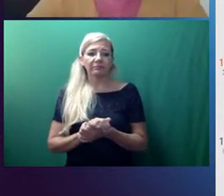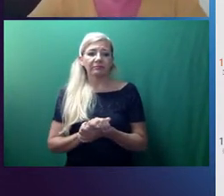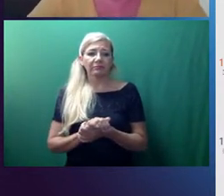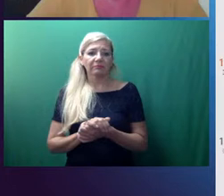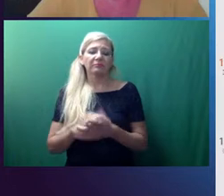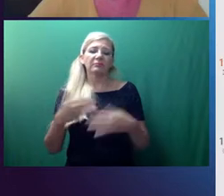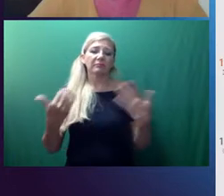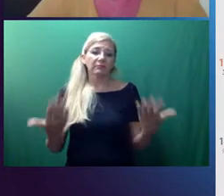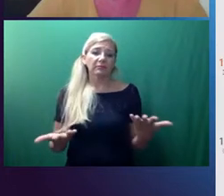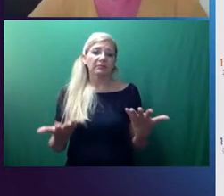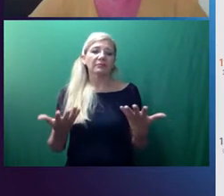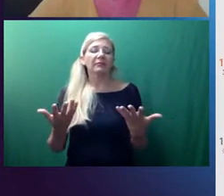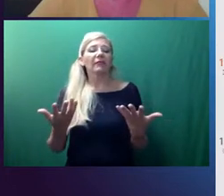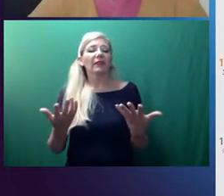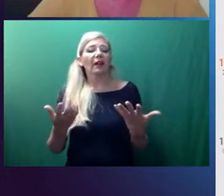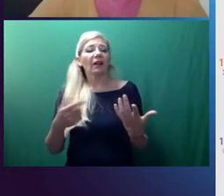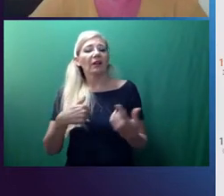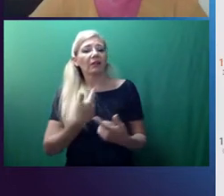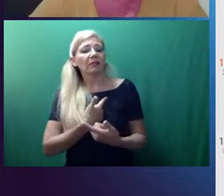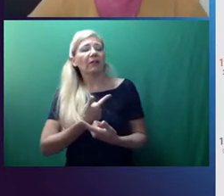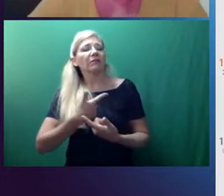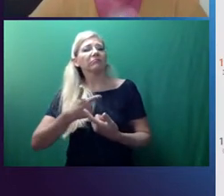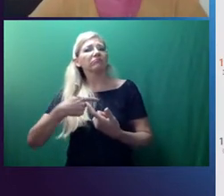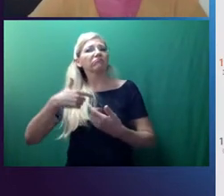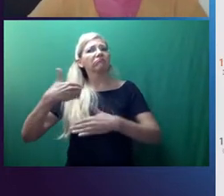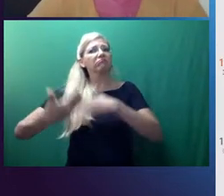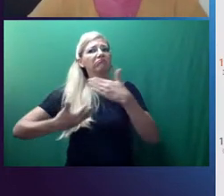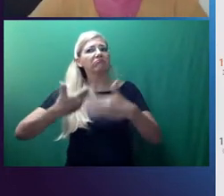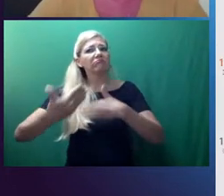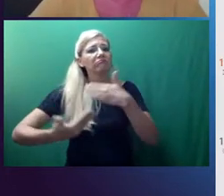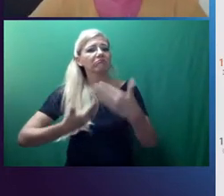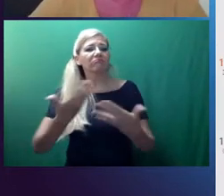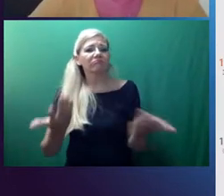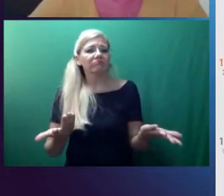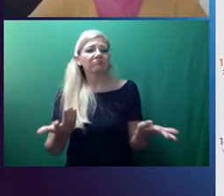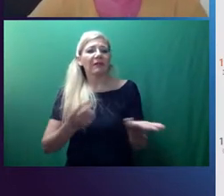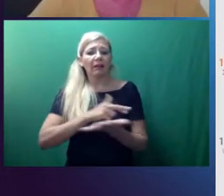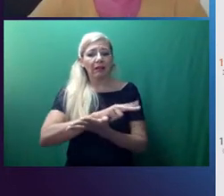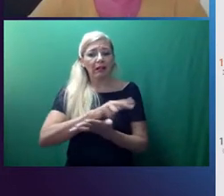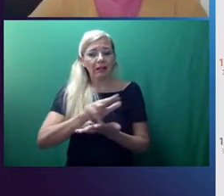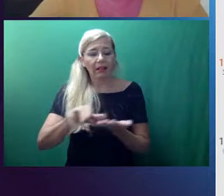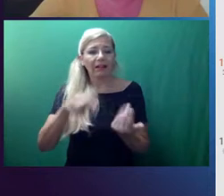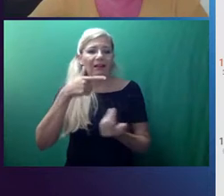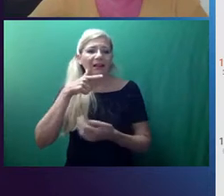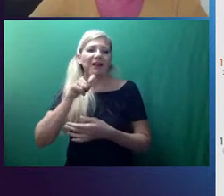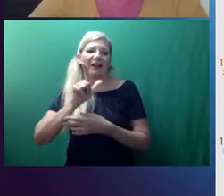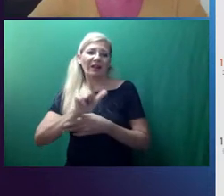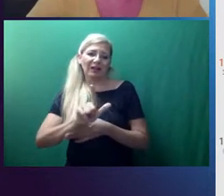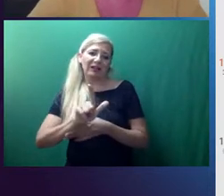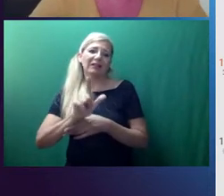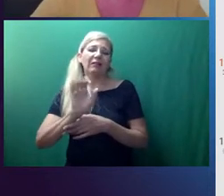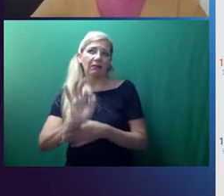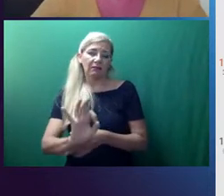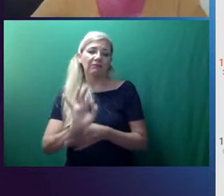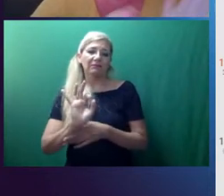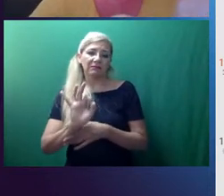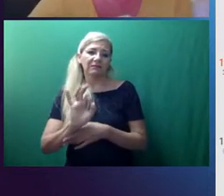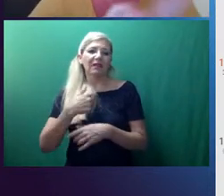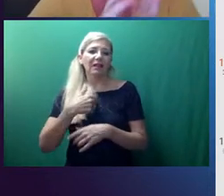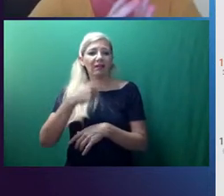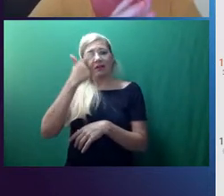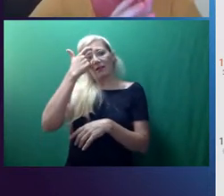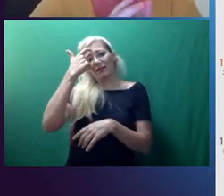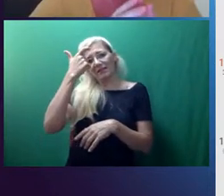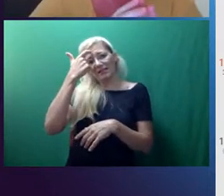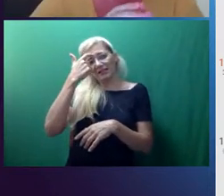And how do we develop a multilingual mindset? That's exactly right. And I think in the field of